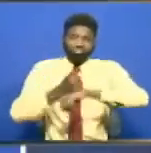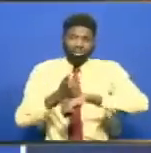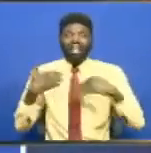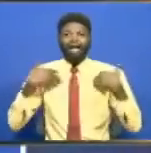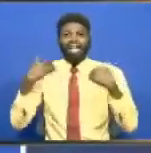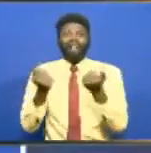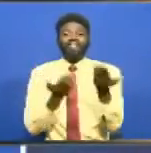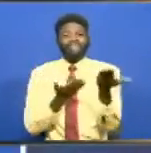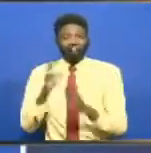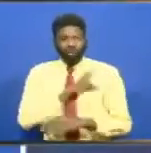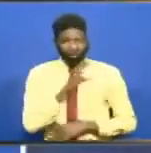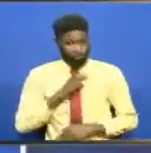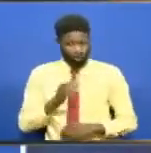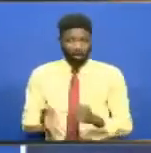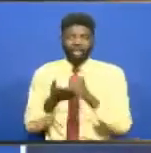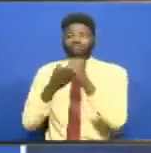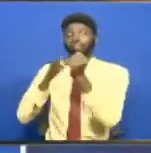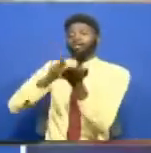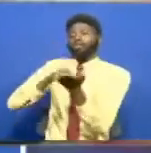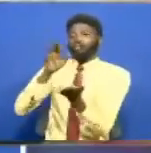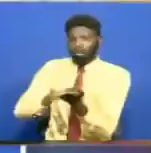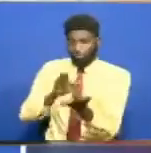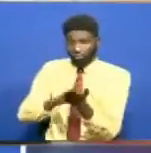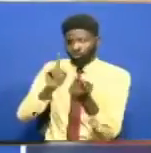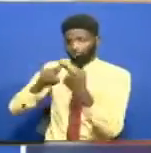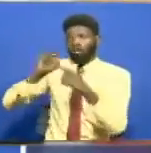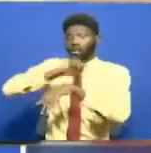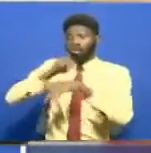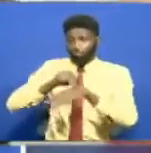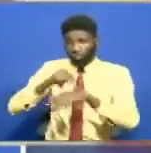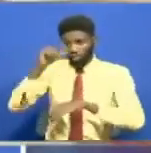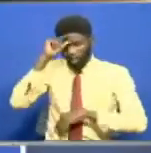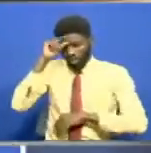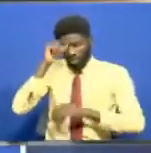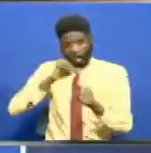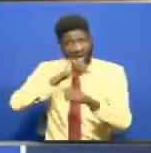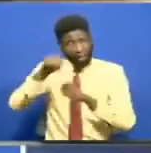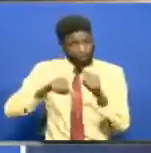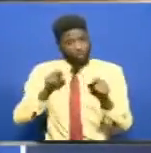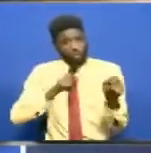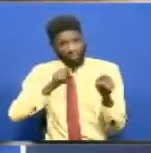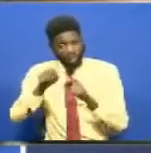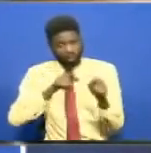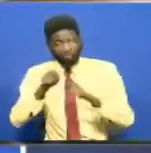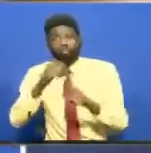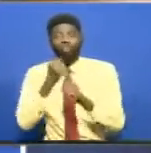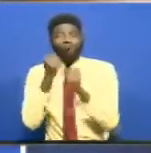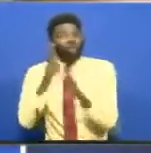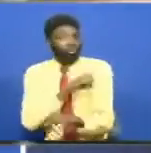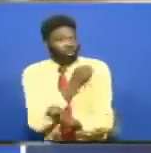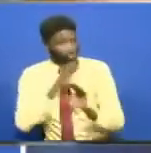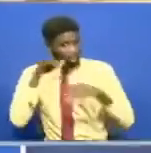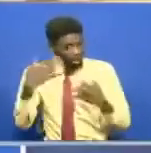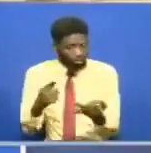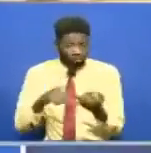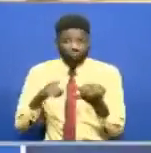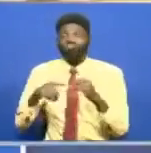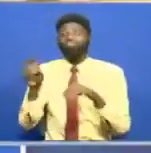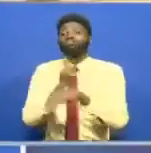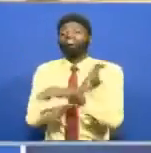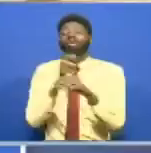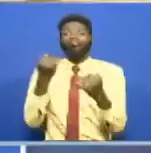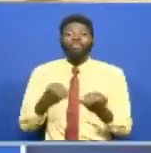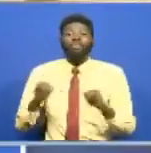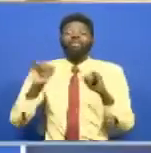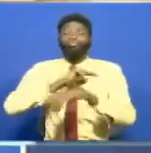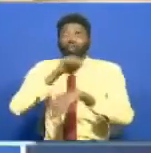national government on national policies for management of healthcare workers, monitor implementation of national policies for management